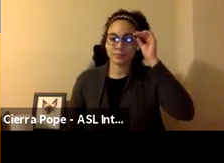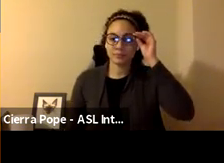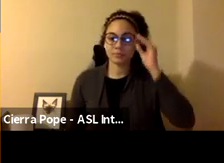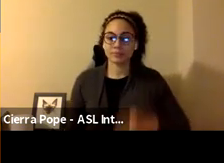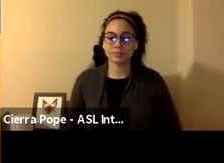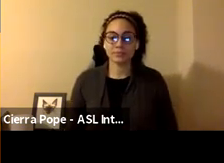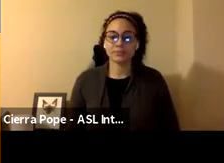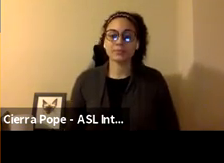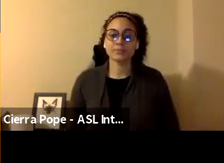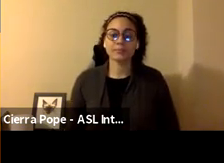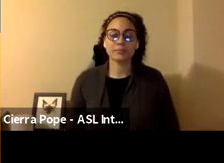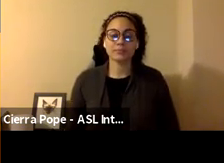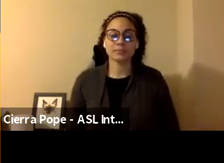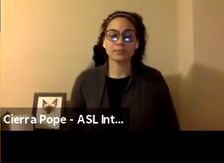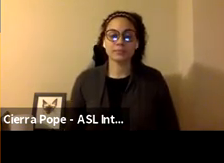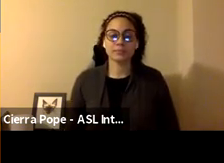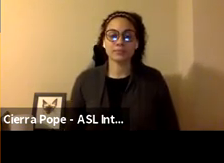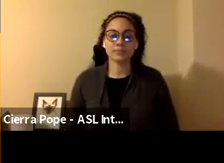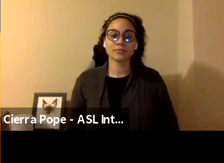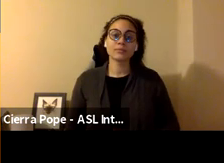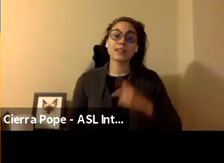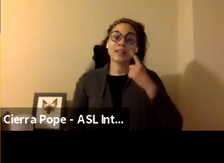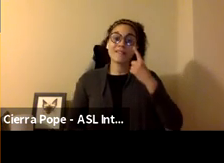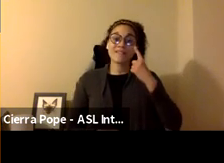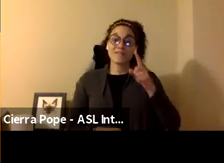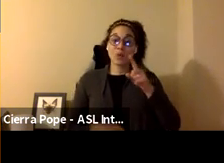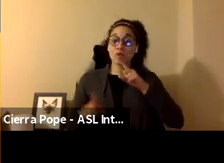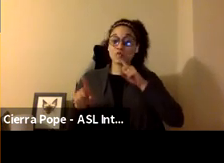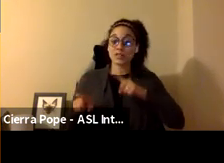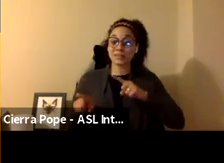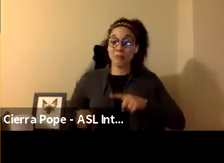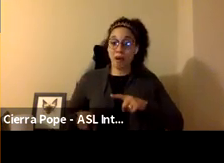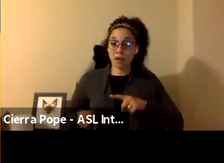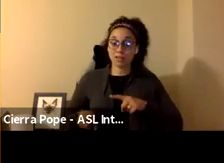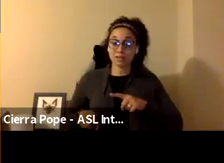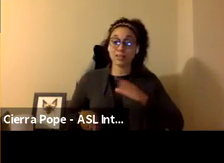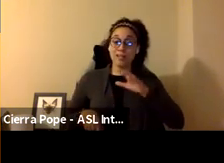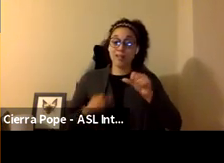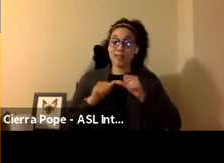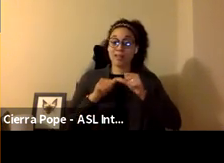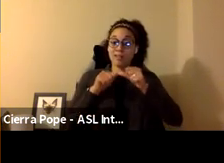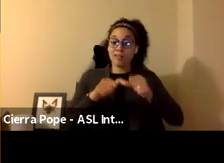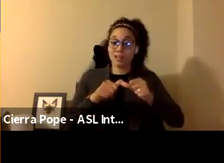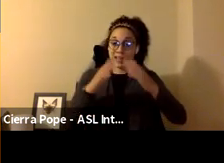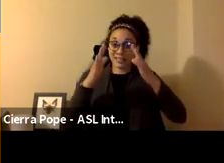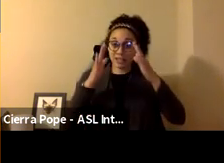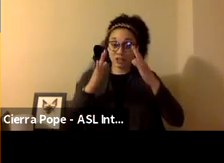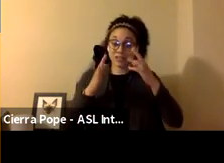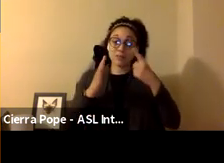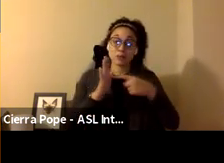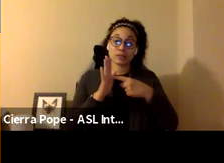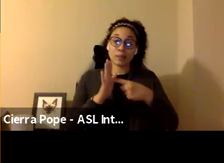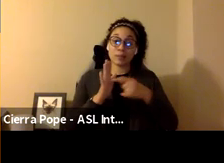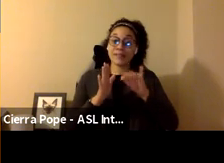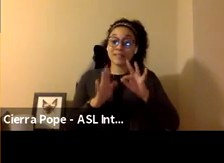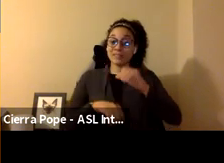So another one for response inhibition and for sustained attention too, what could be, when you're planning the room or the